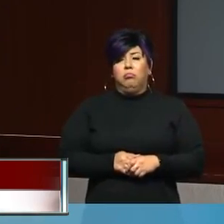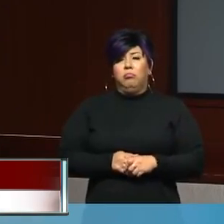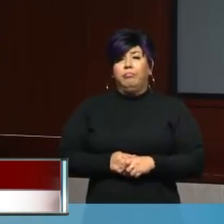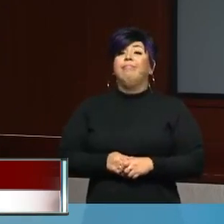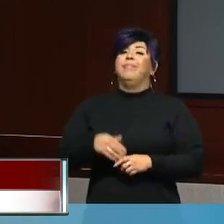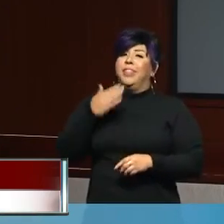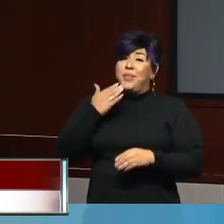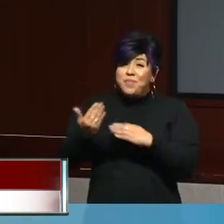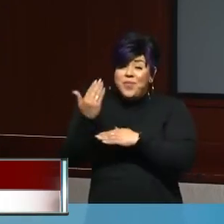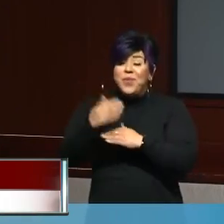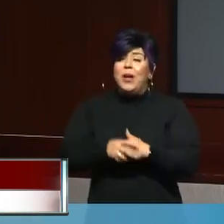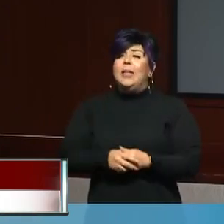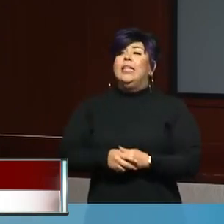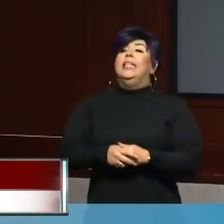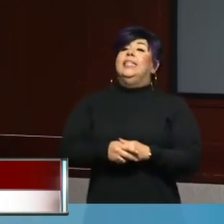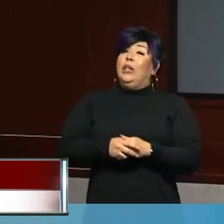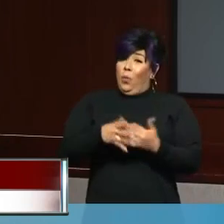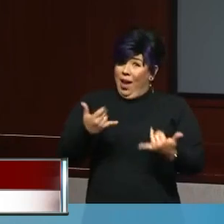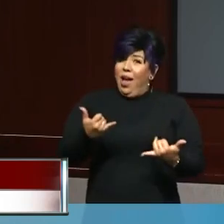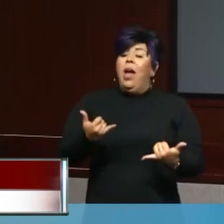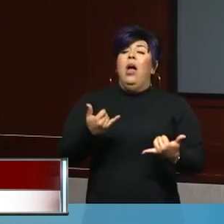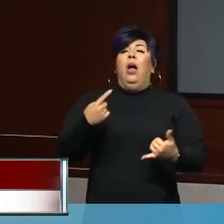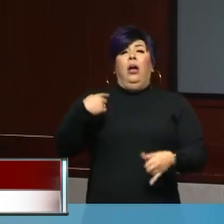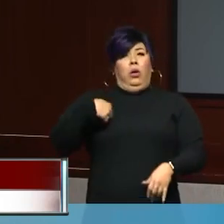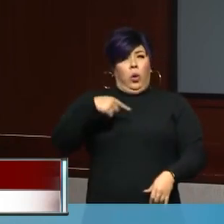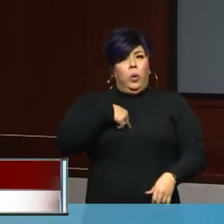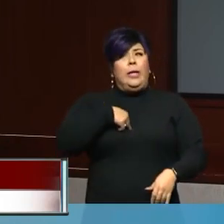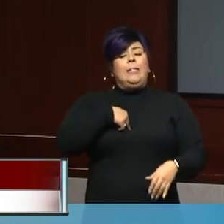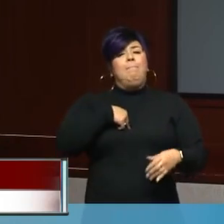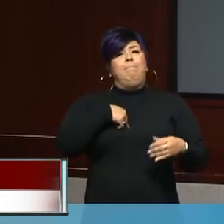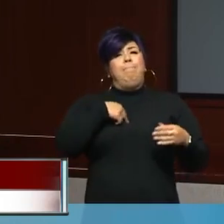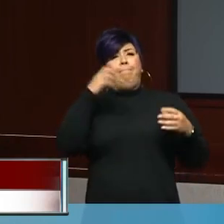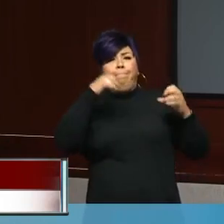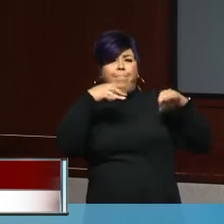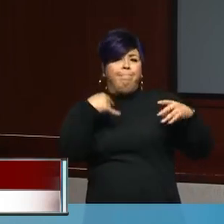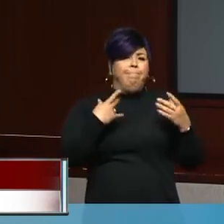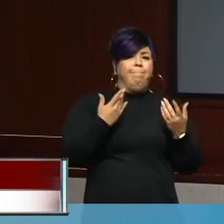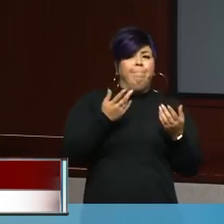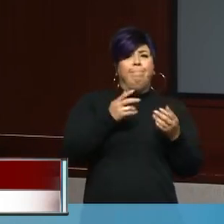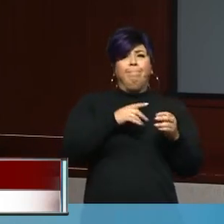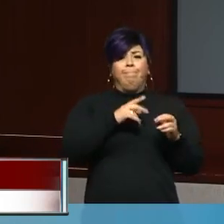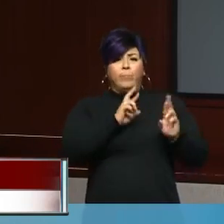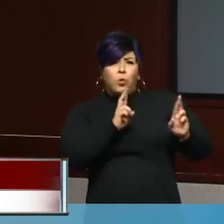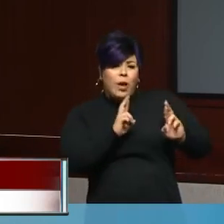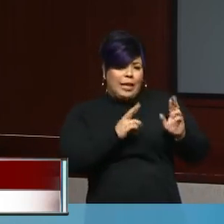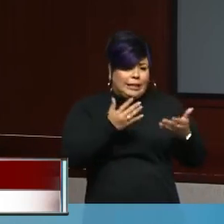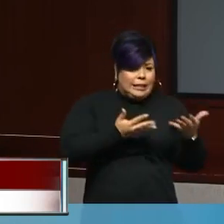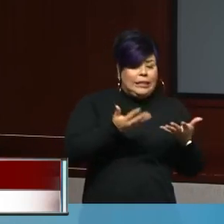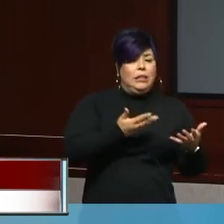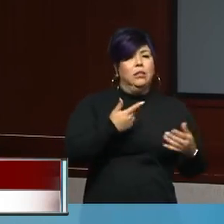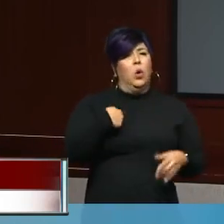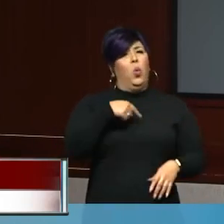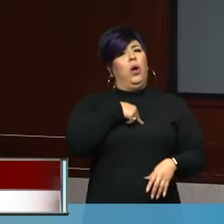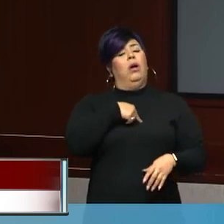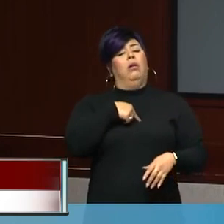Good morning. We're developing that messaging as we speak. We try to talk about it in all